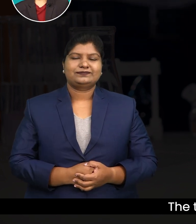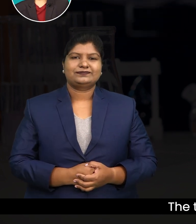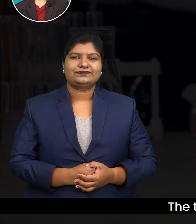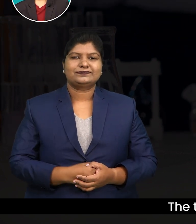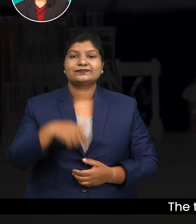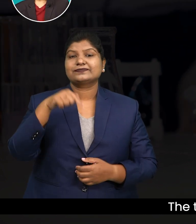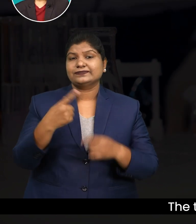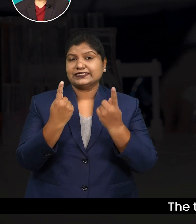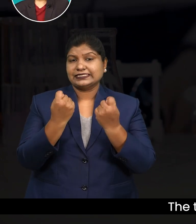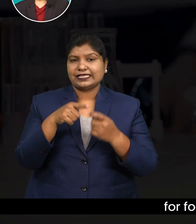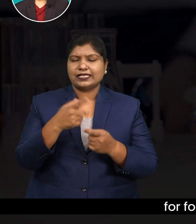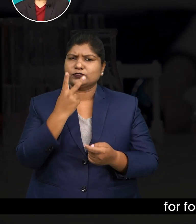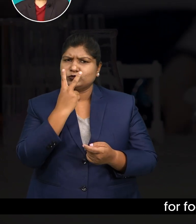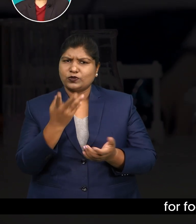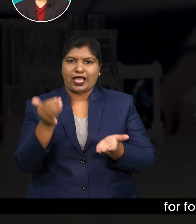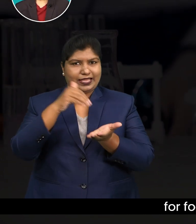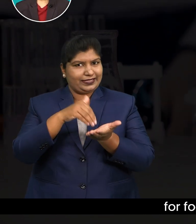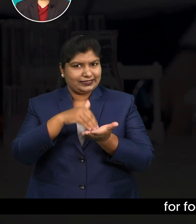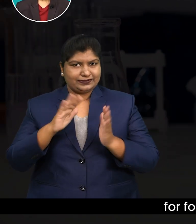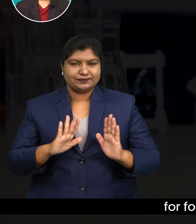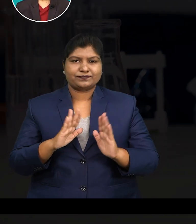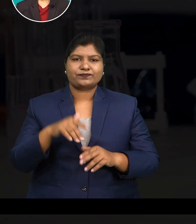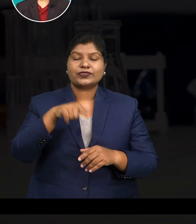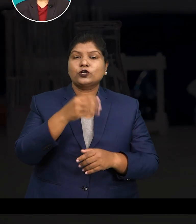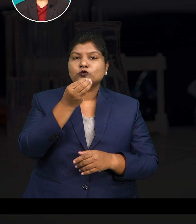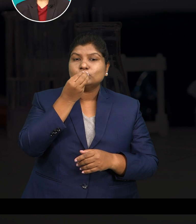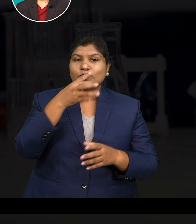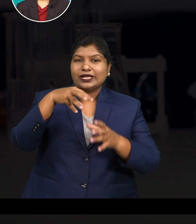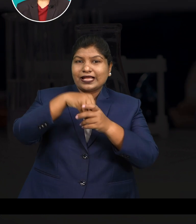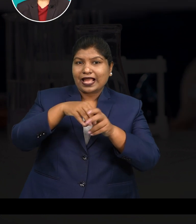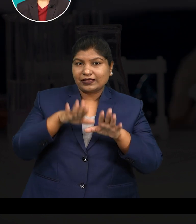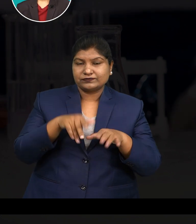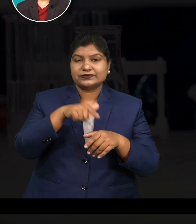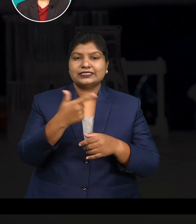The test can be repeated for foods containing starch or sugars.